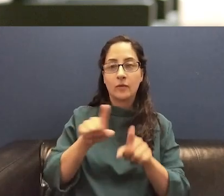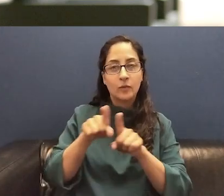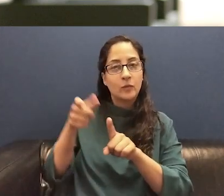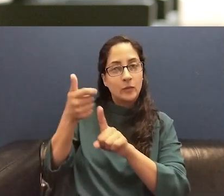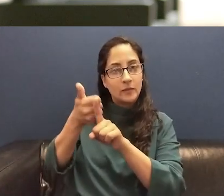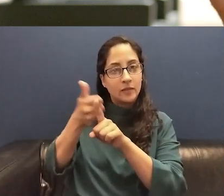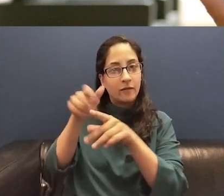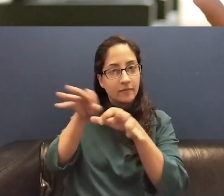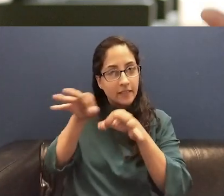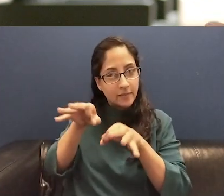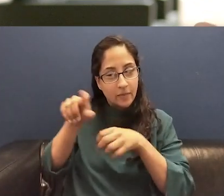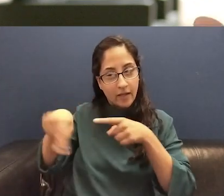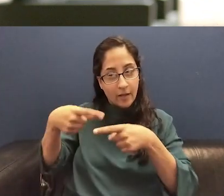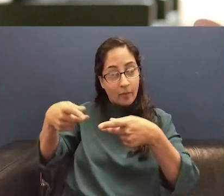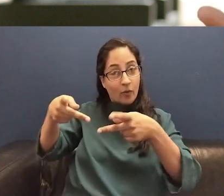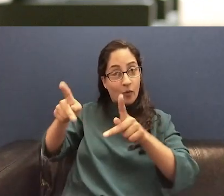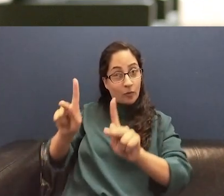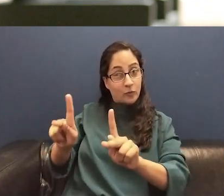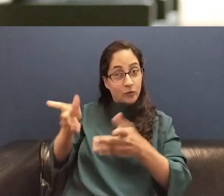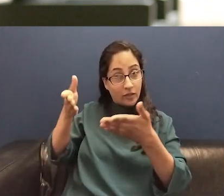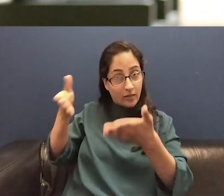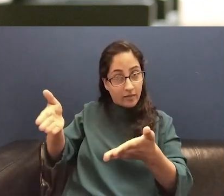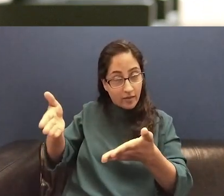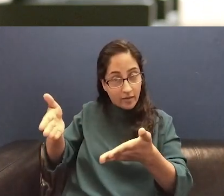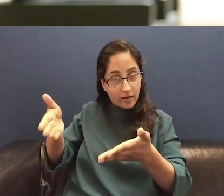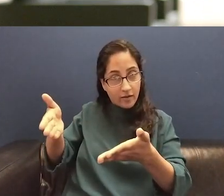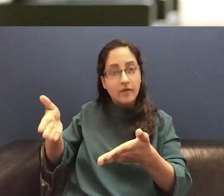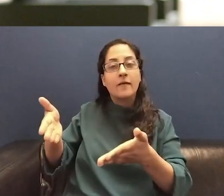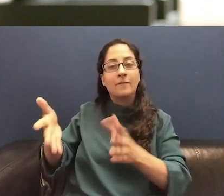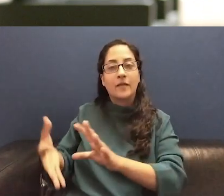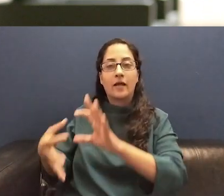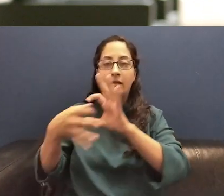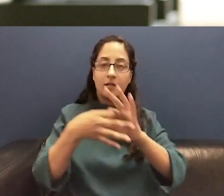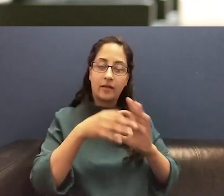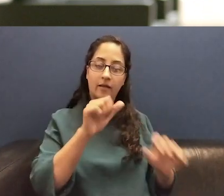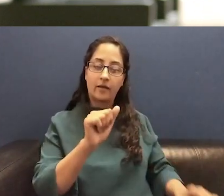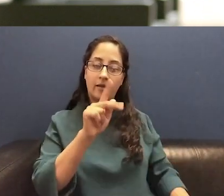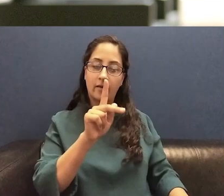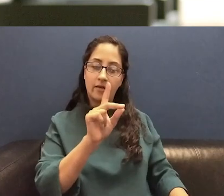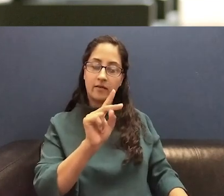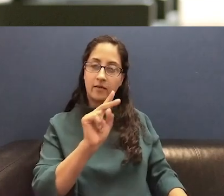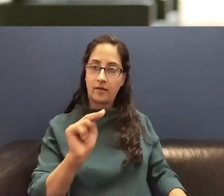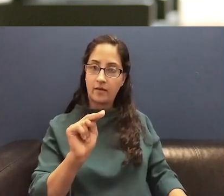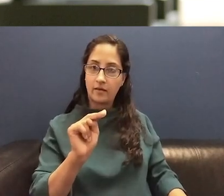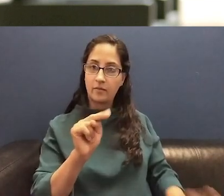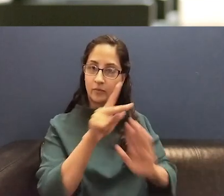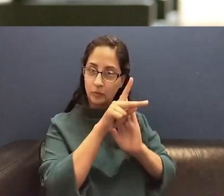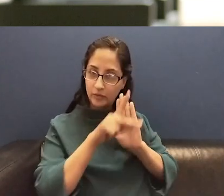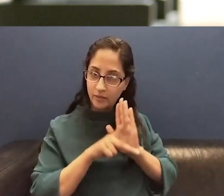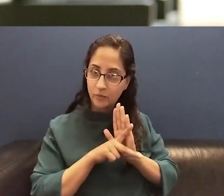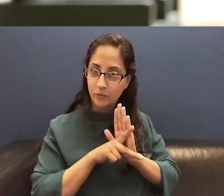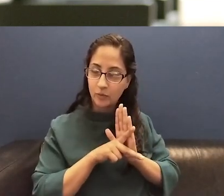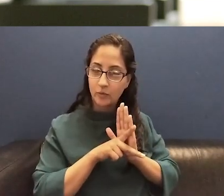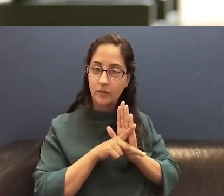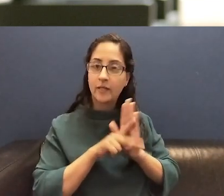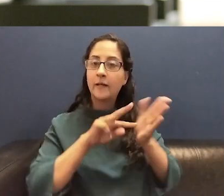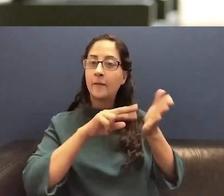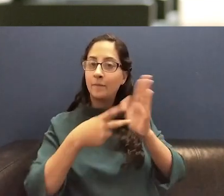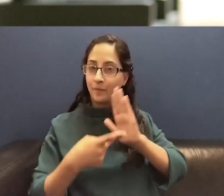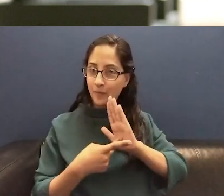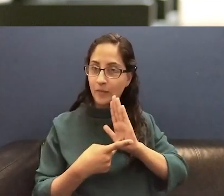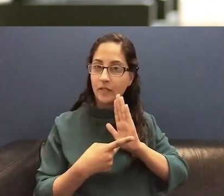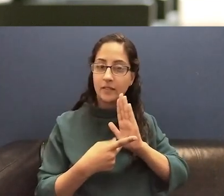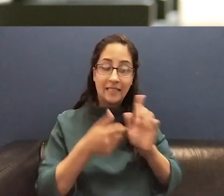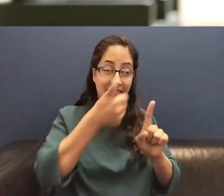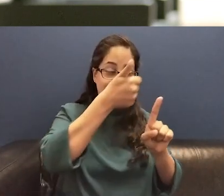Najmuddin tell us about opportunities, not just challenges. It reminds us that the AKDN's principle of work, this commitment to